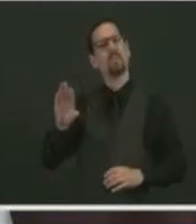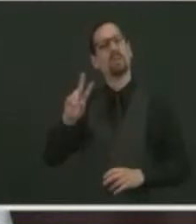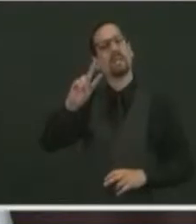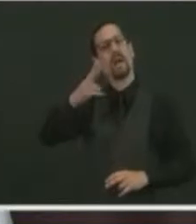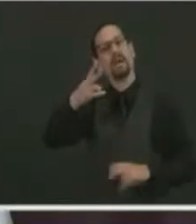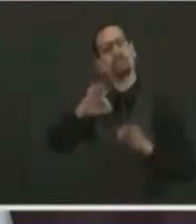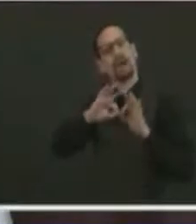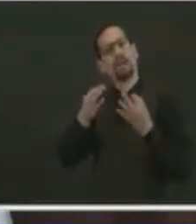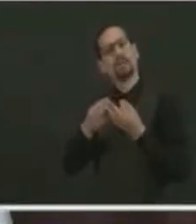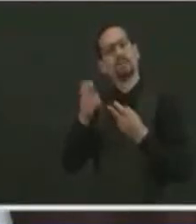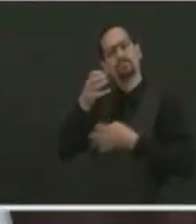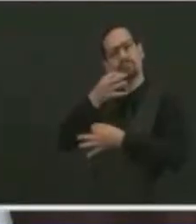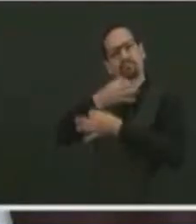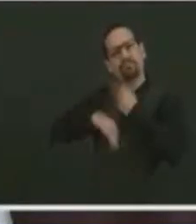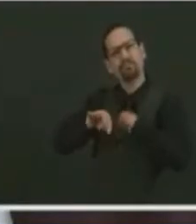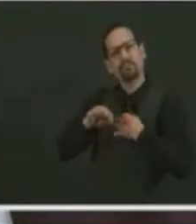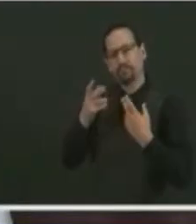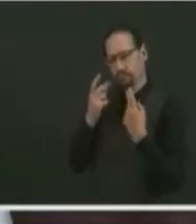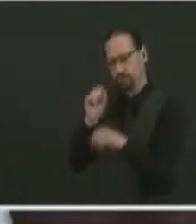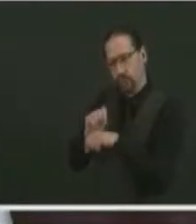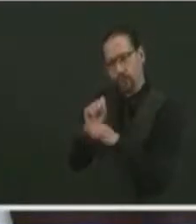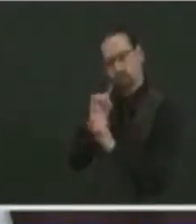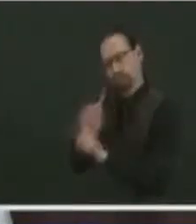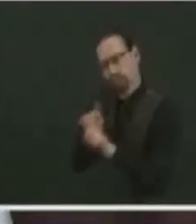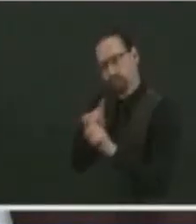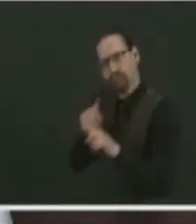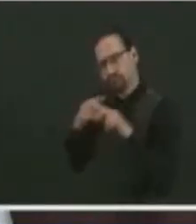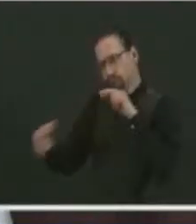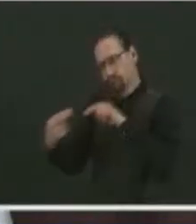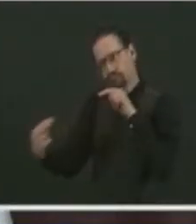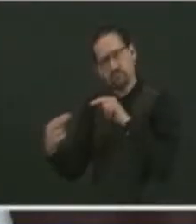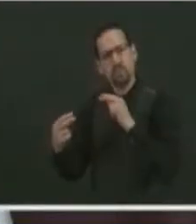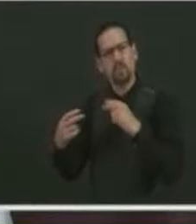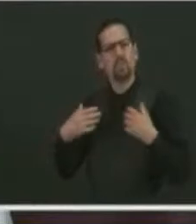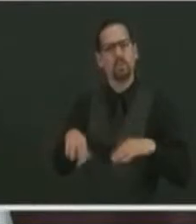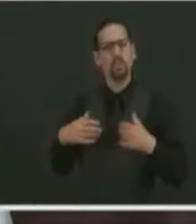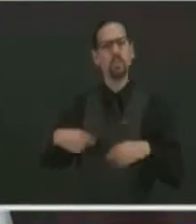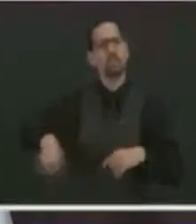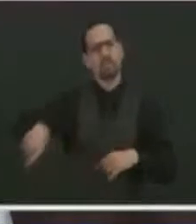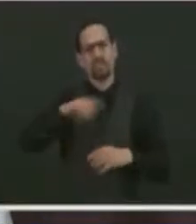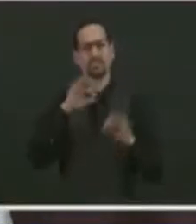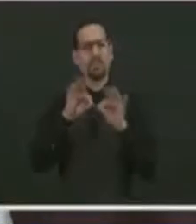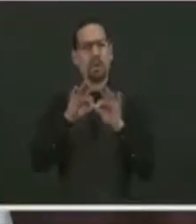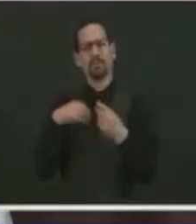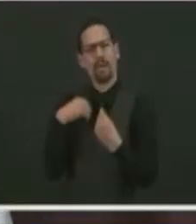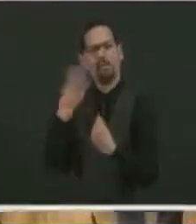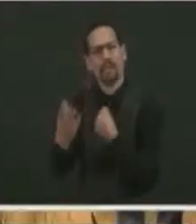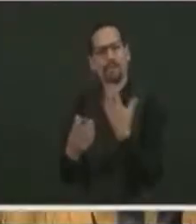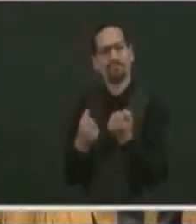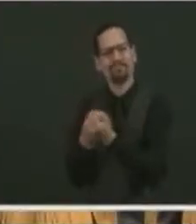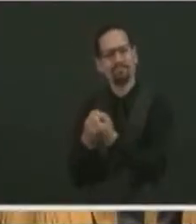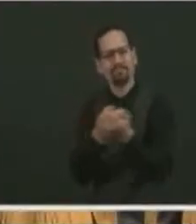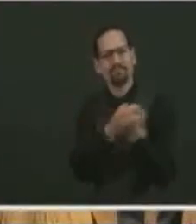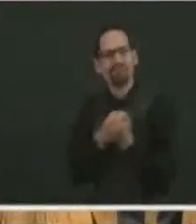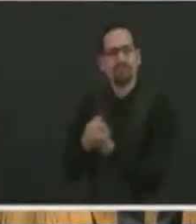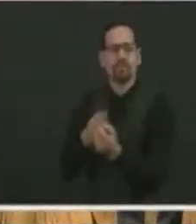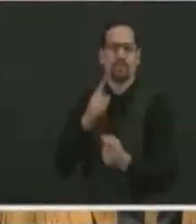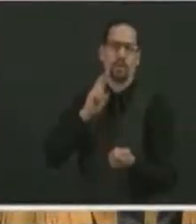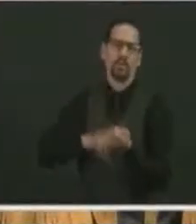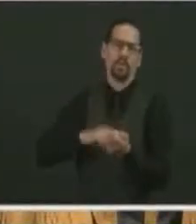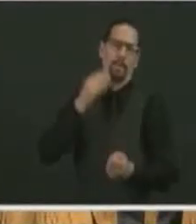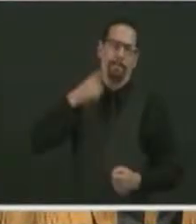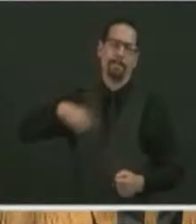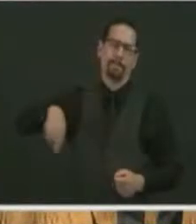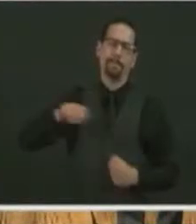energies into providing the resources that are needed across the board with nursing homes.